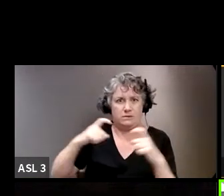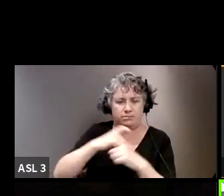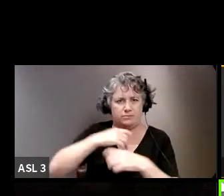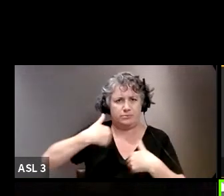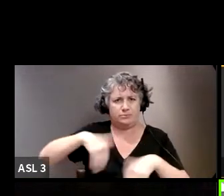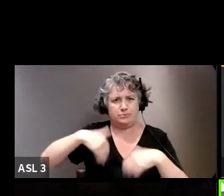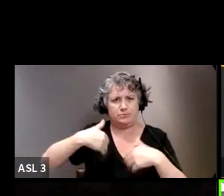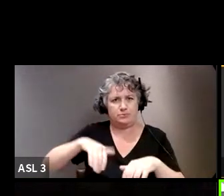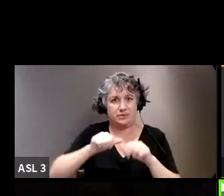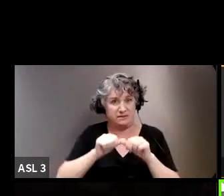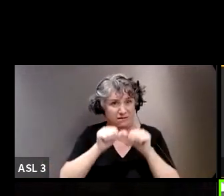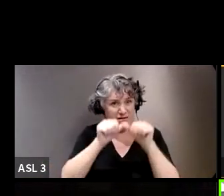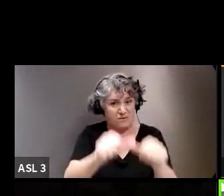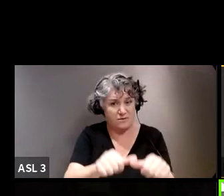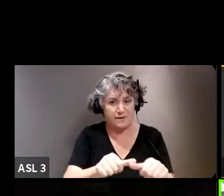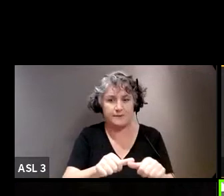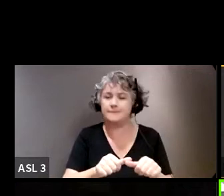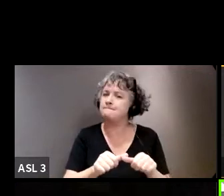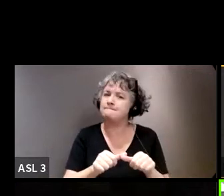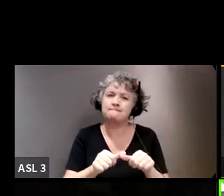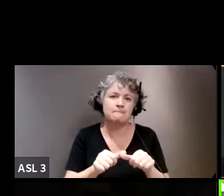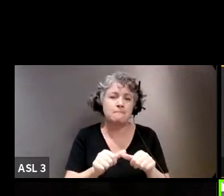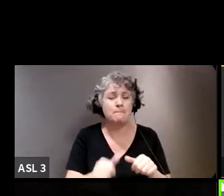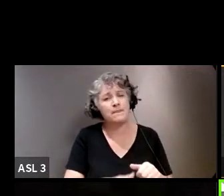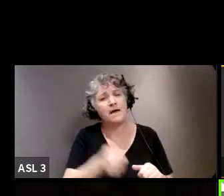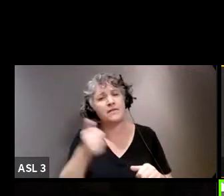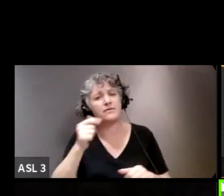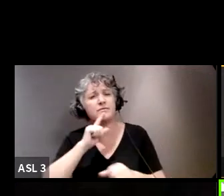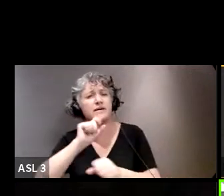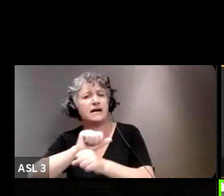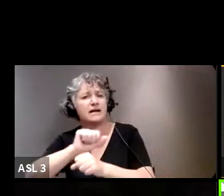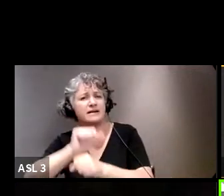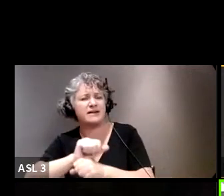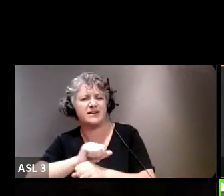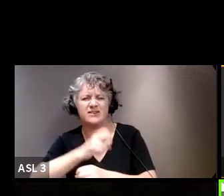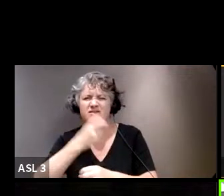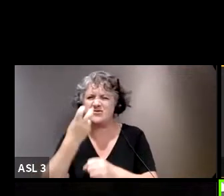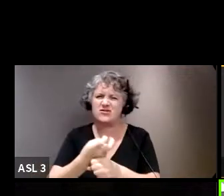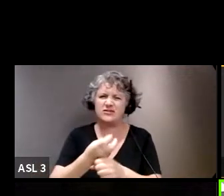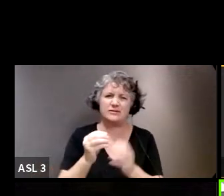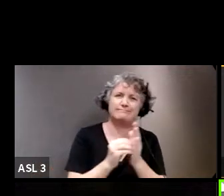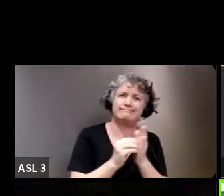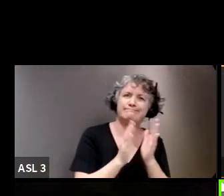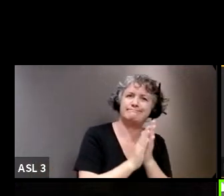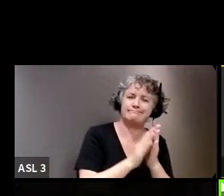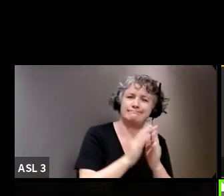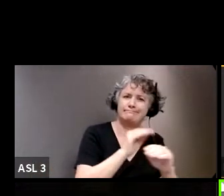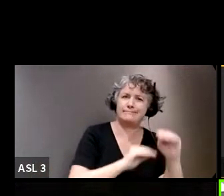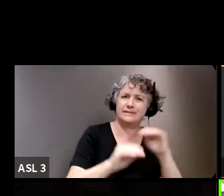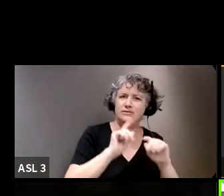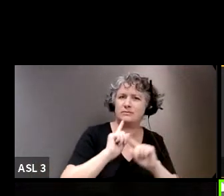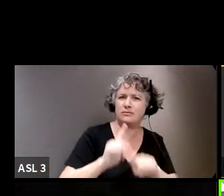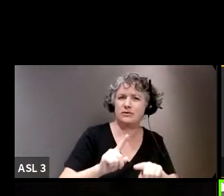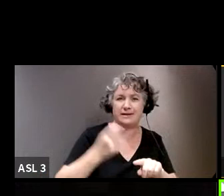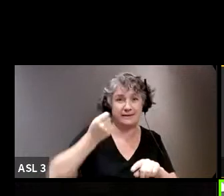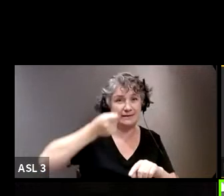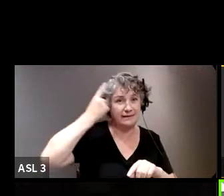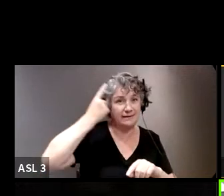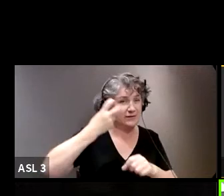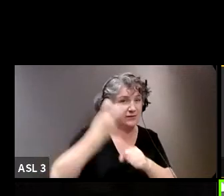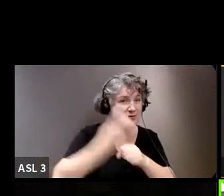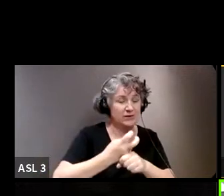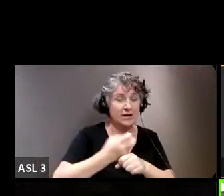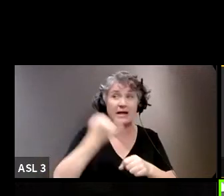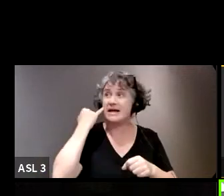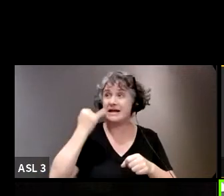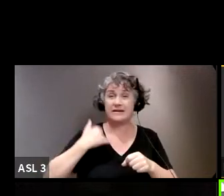basis there's another reality that's very hard to write into a budget report and hard to understand but when you have an ice storm